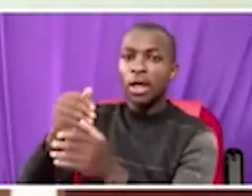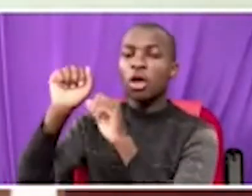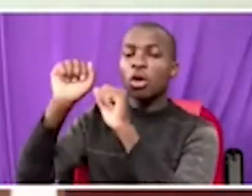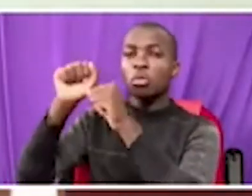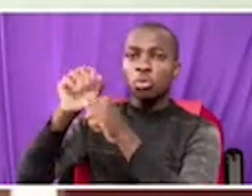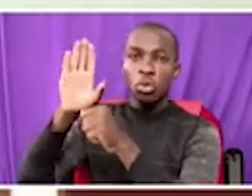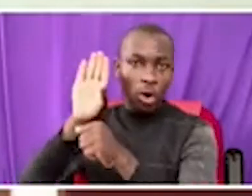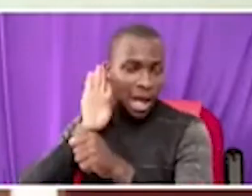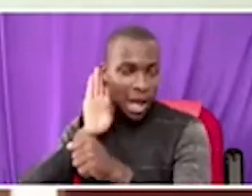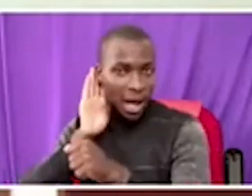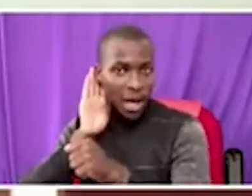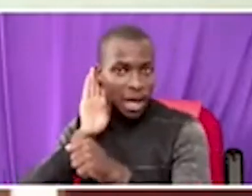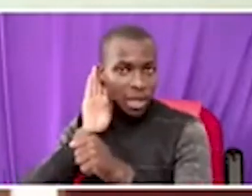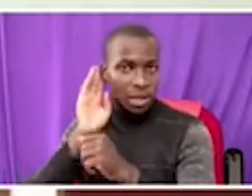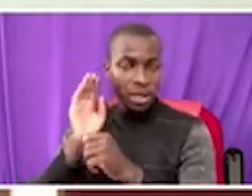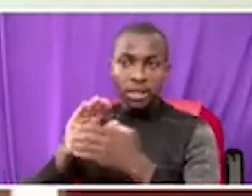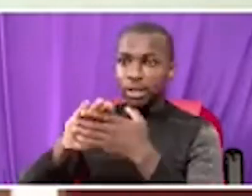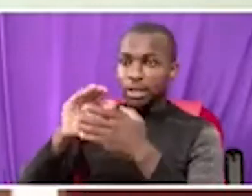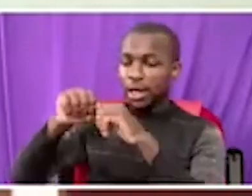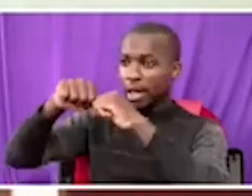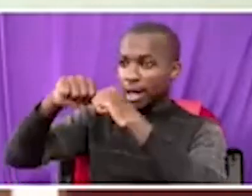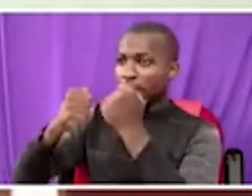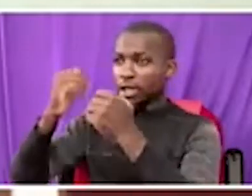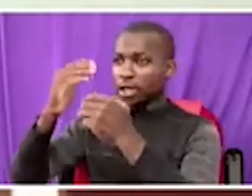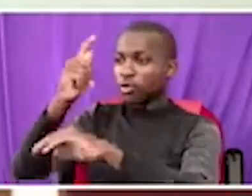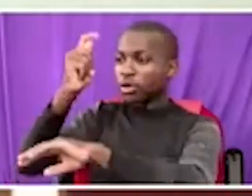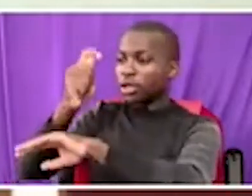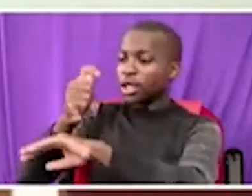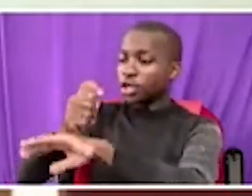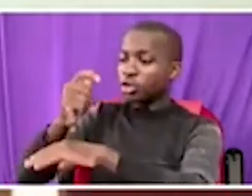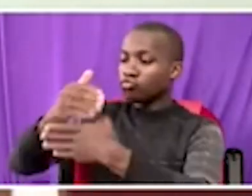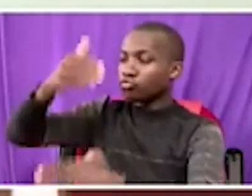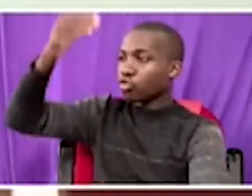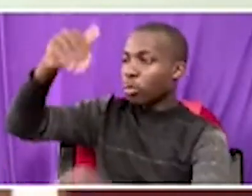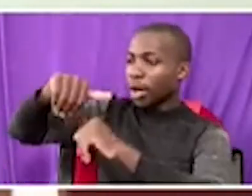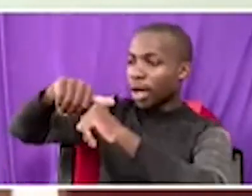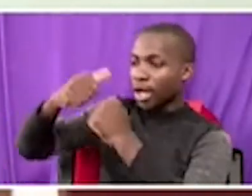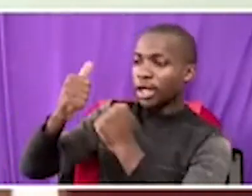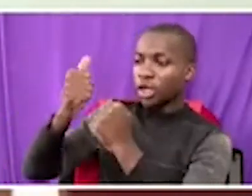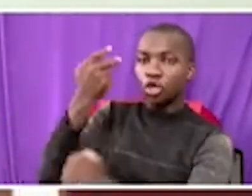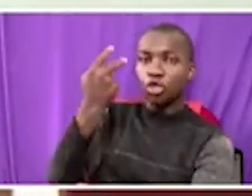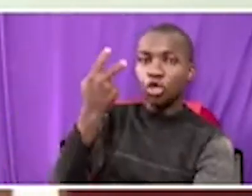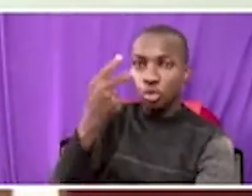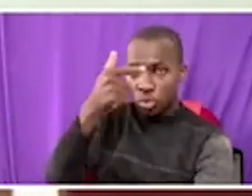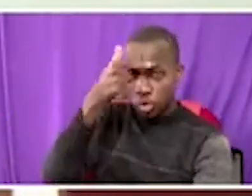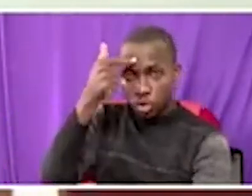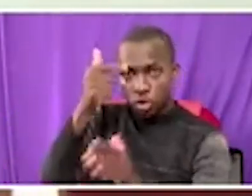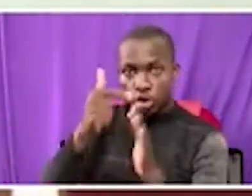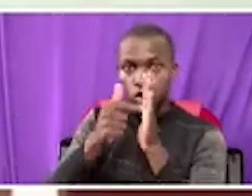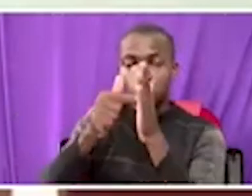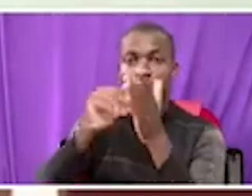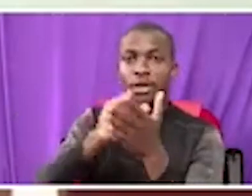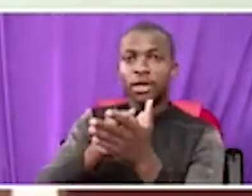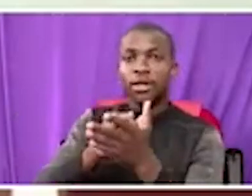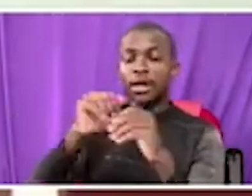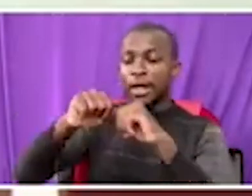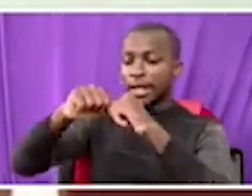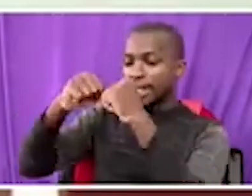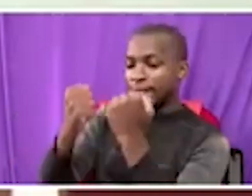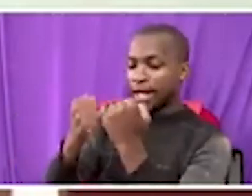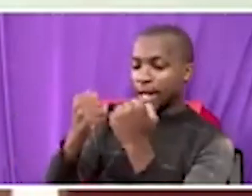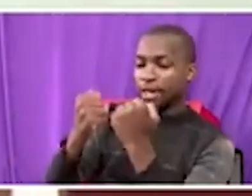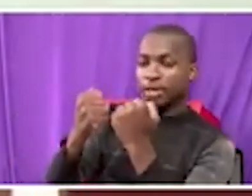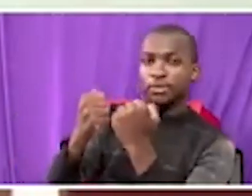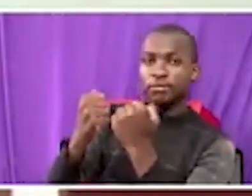he had to have had the curtain of the temple being torn in two, because it was as thick as my hand, and